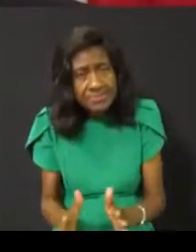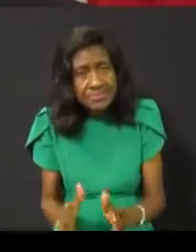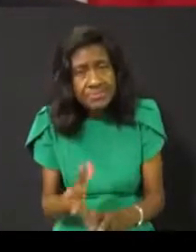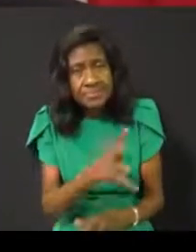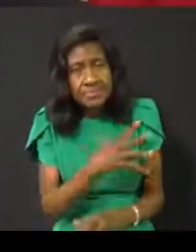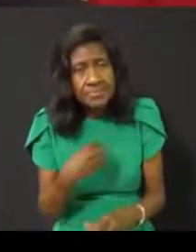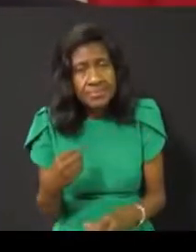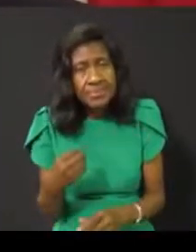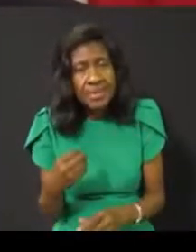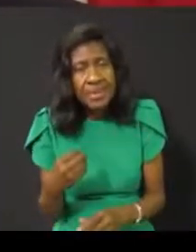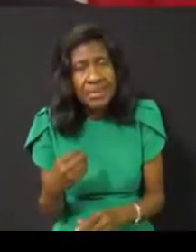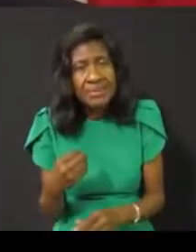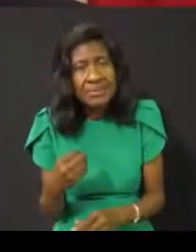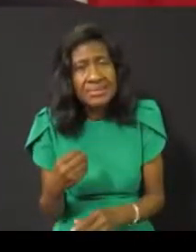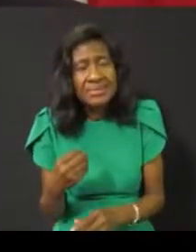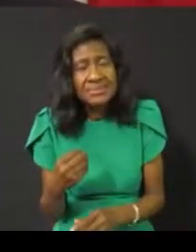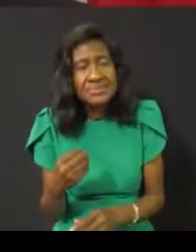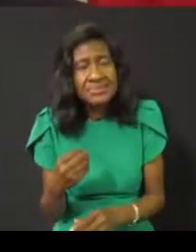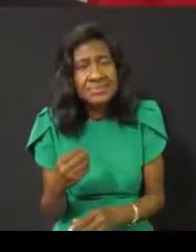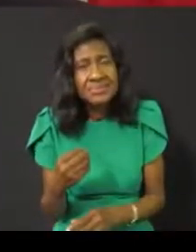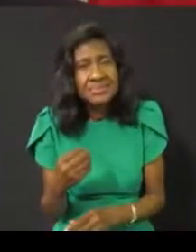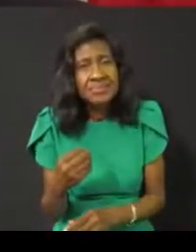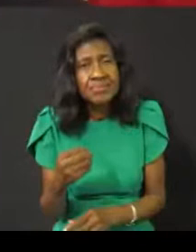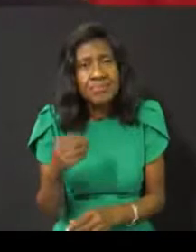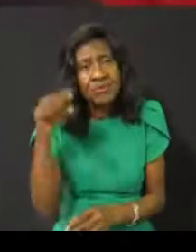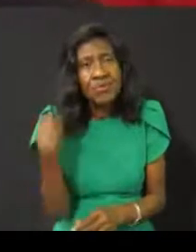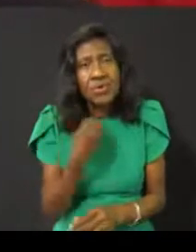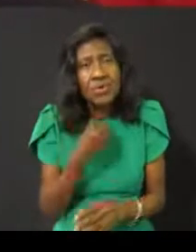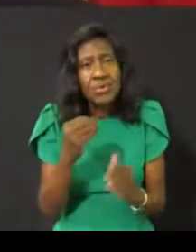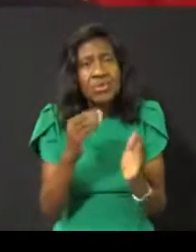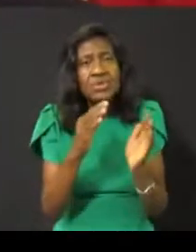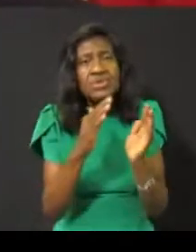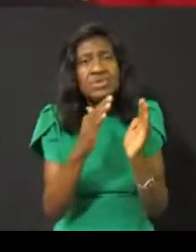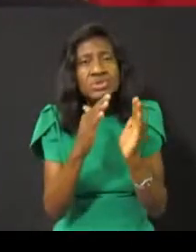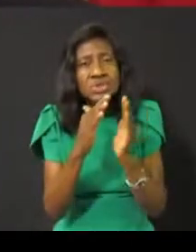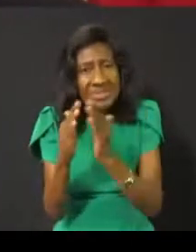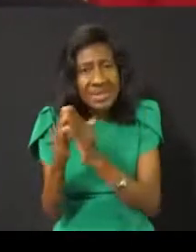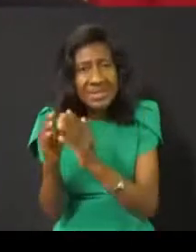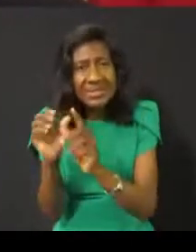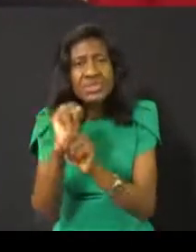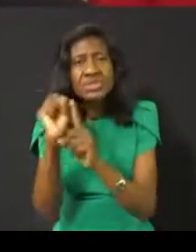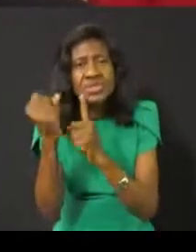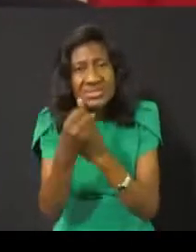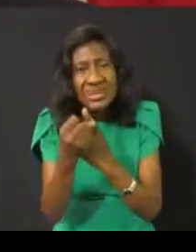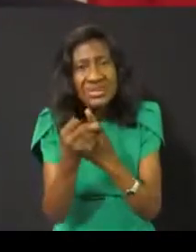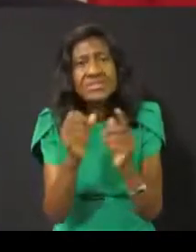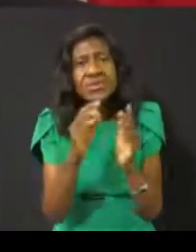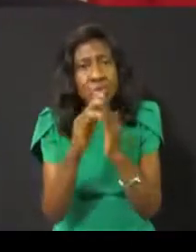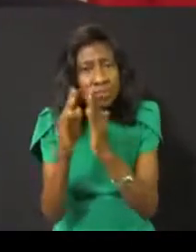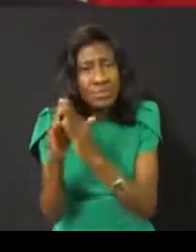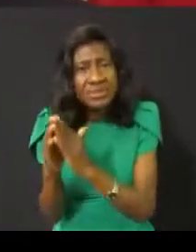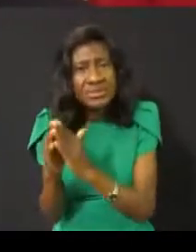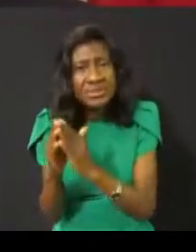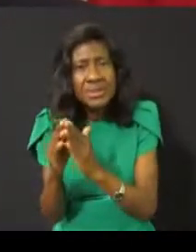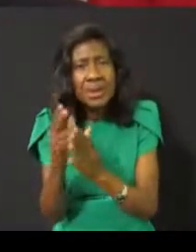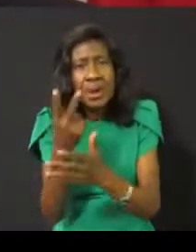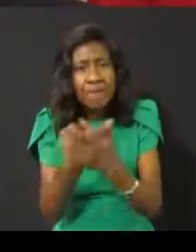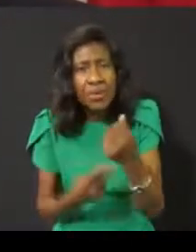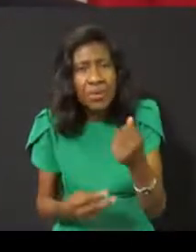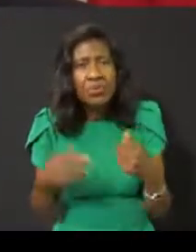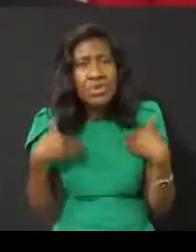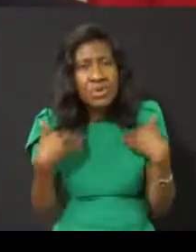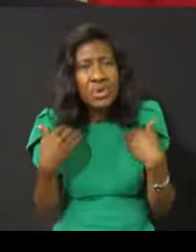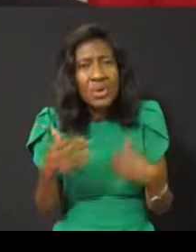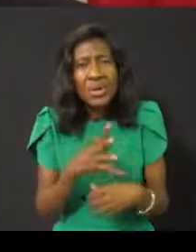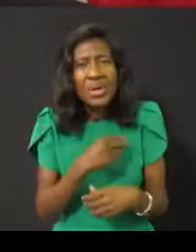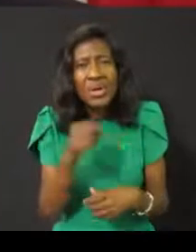And the backbone of our society, the ladies and gentlemen of the Cayman Islands, both young and old, who are very special